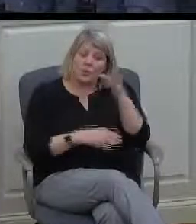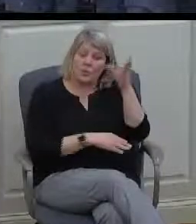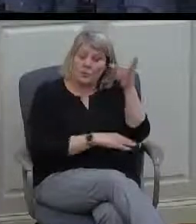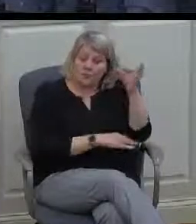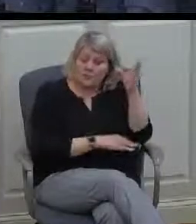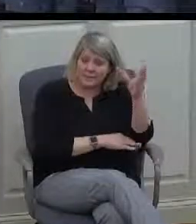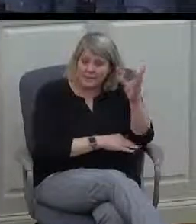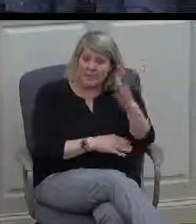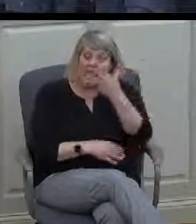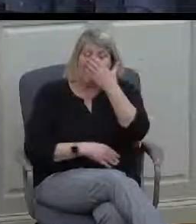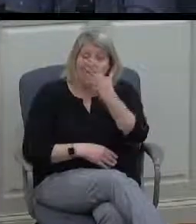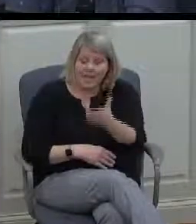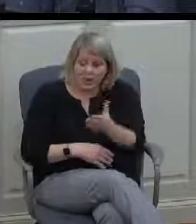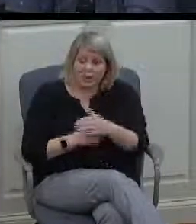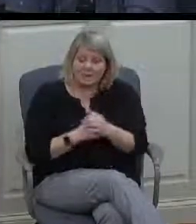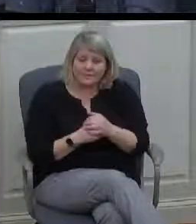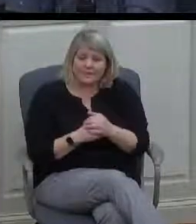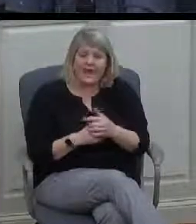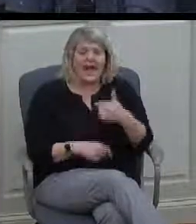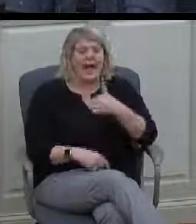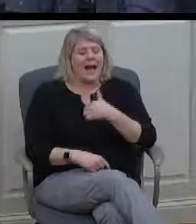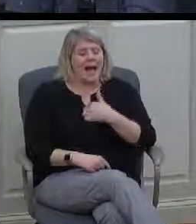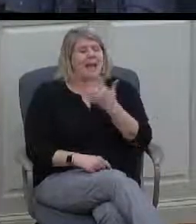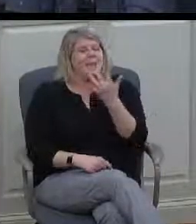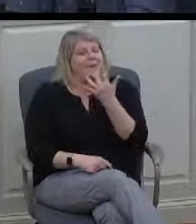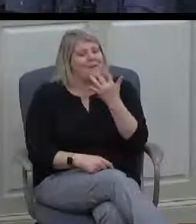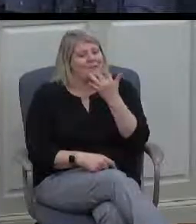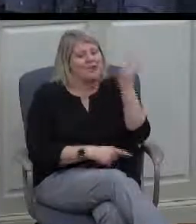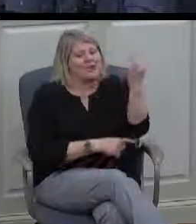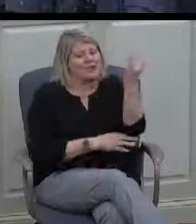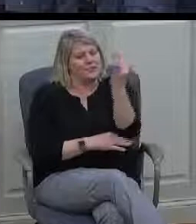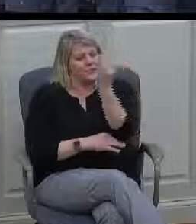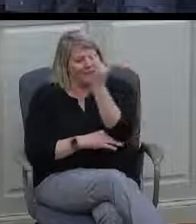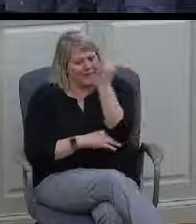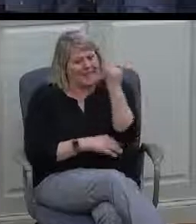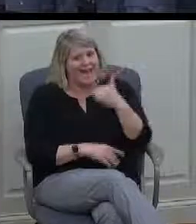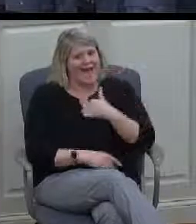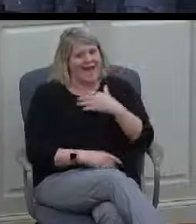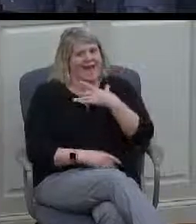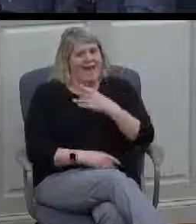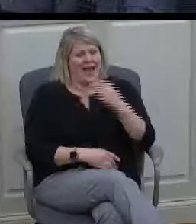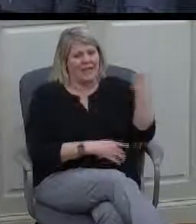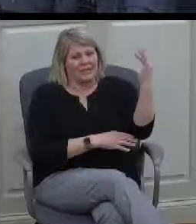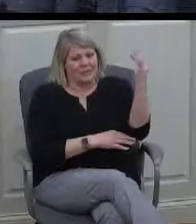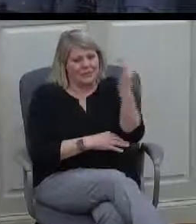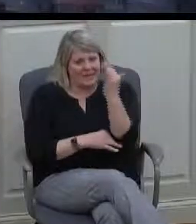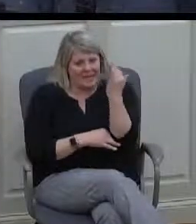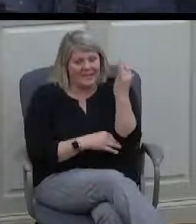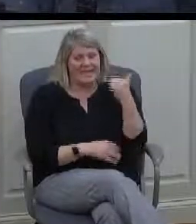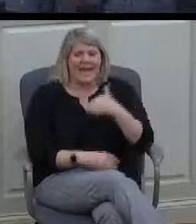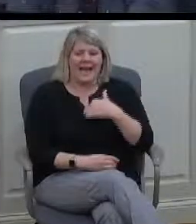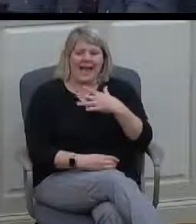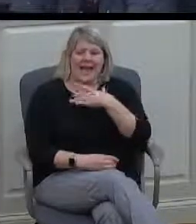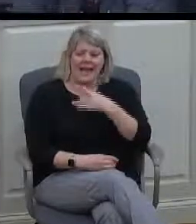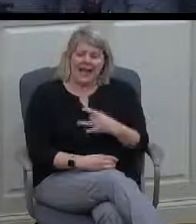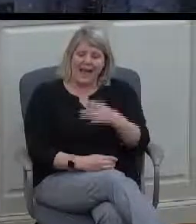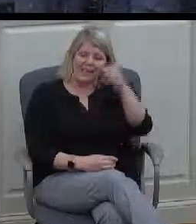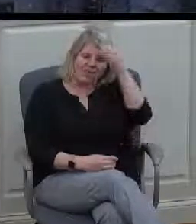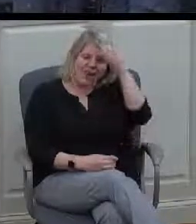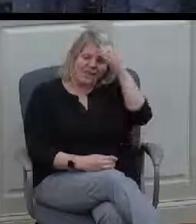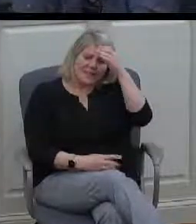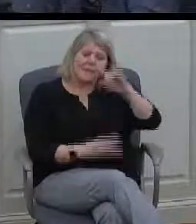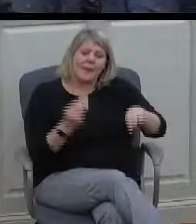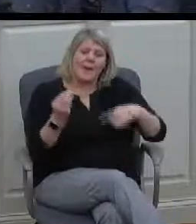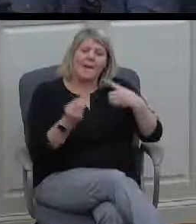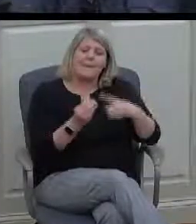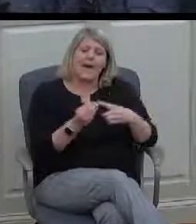And I am a tree man, and I do like trees downtown. I like your concept about raising the height of them,